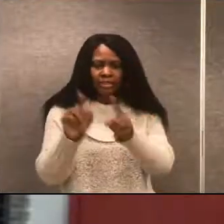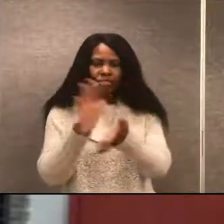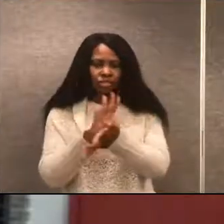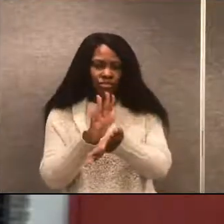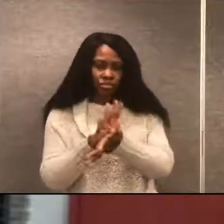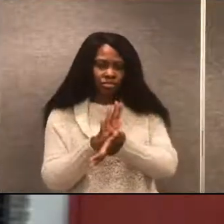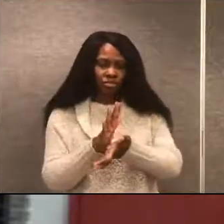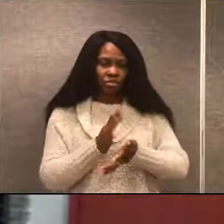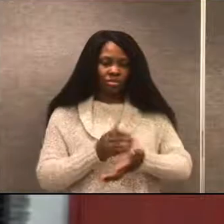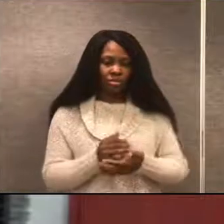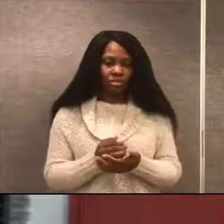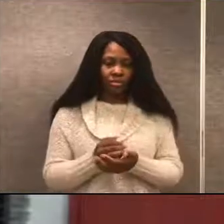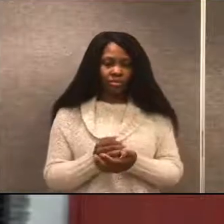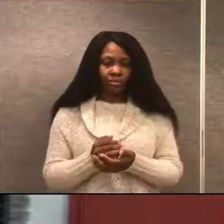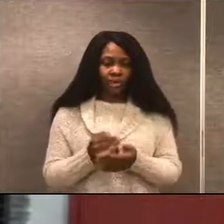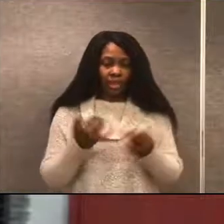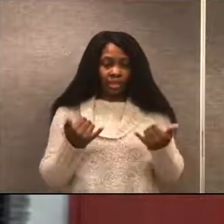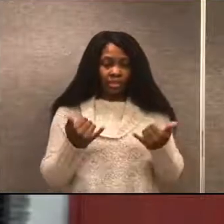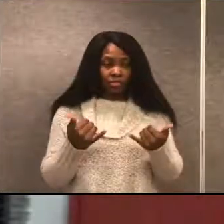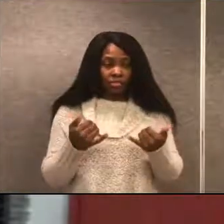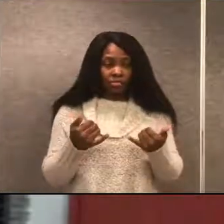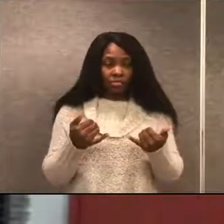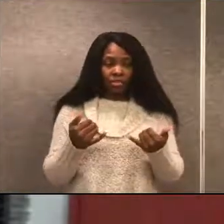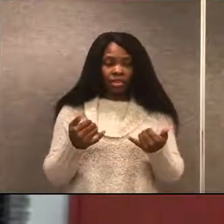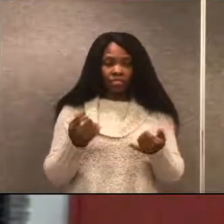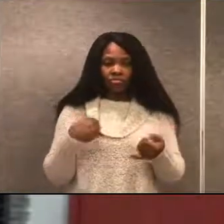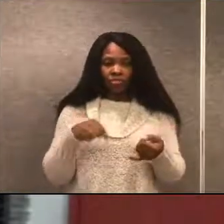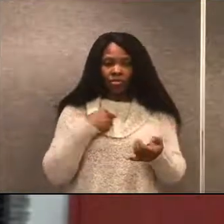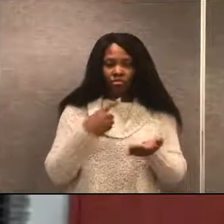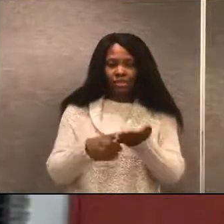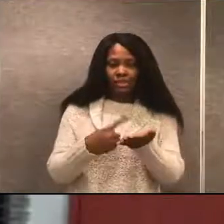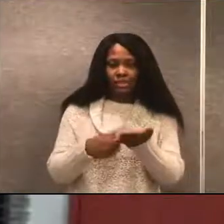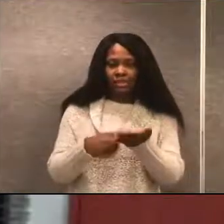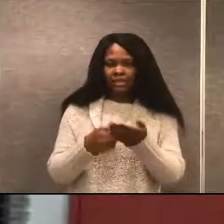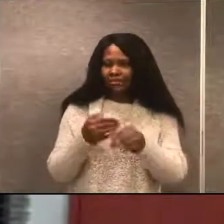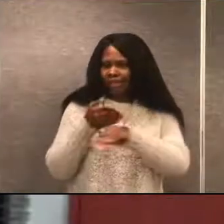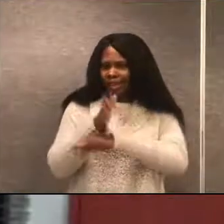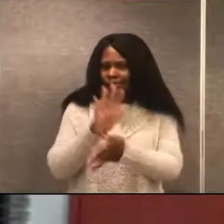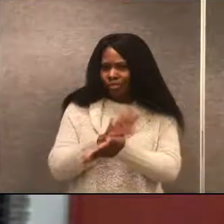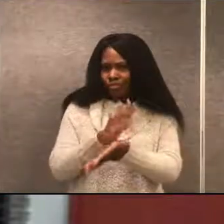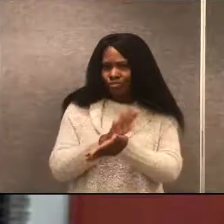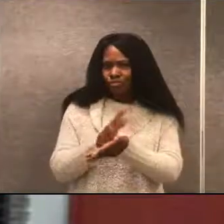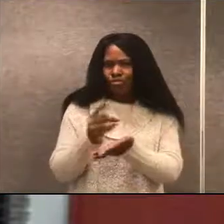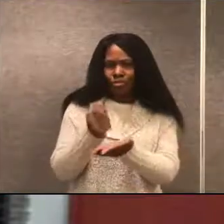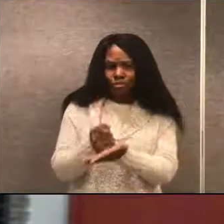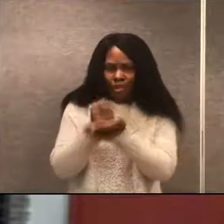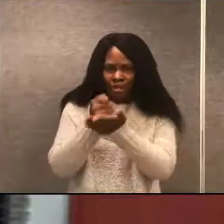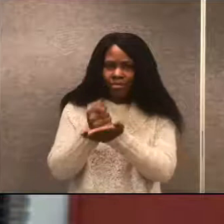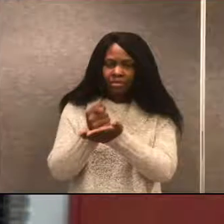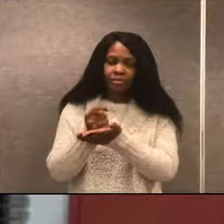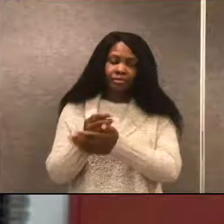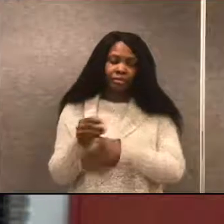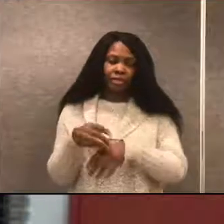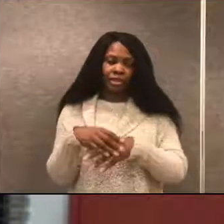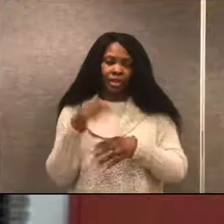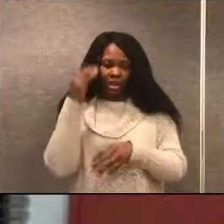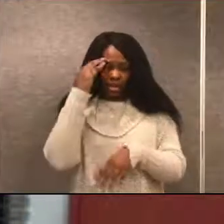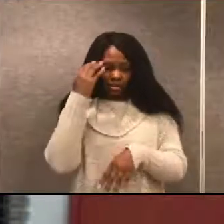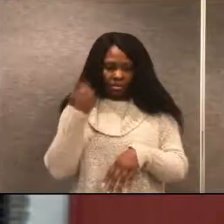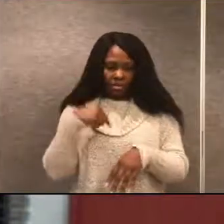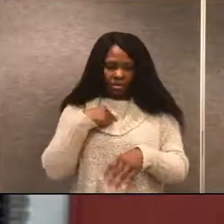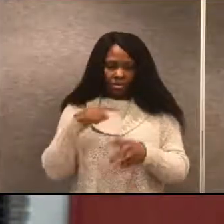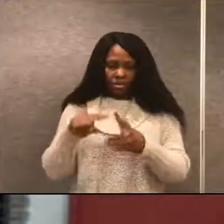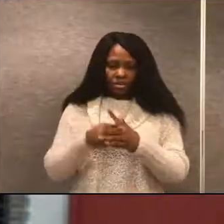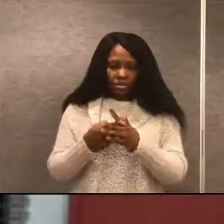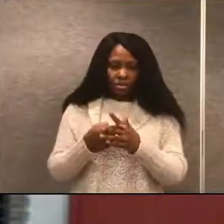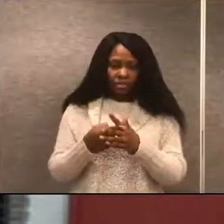recently as today we talked about an after-school tutor and how we would put together that program. I know that we are starting what would